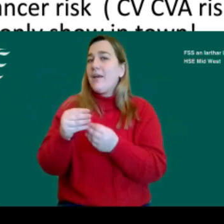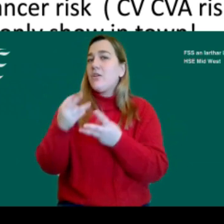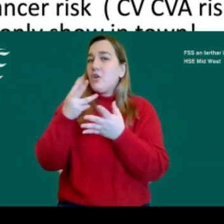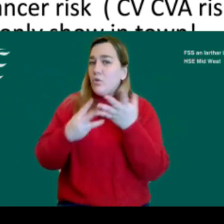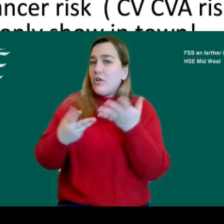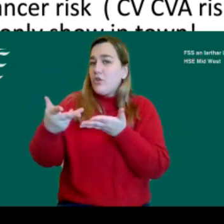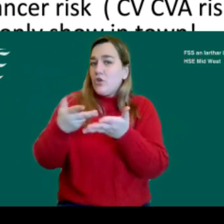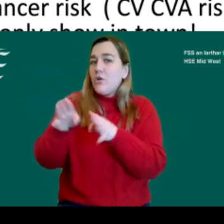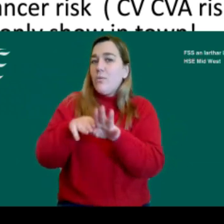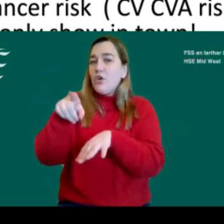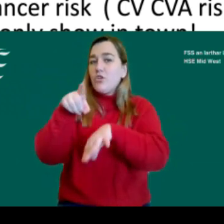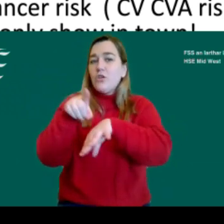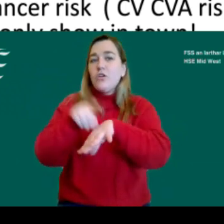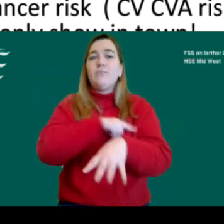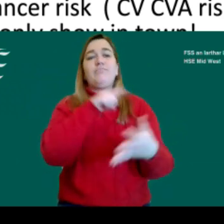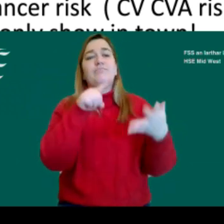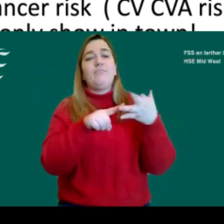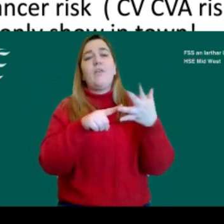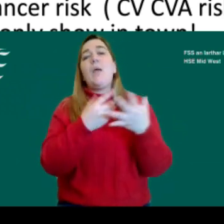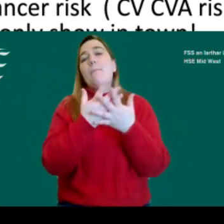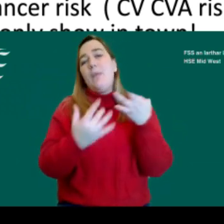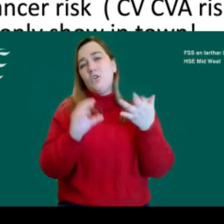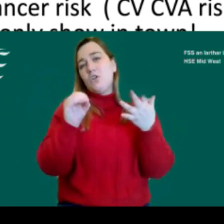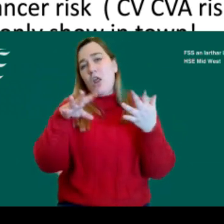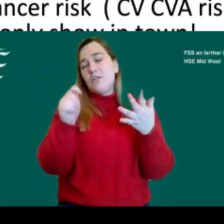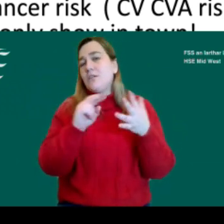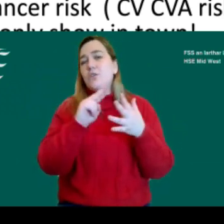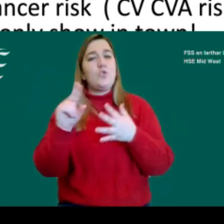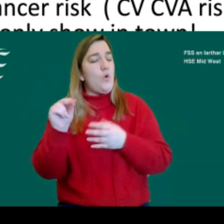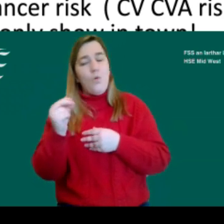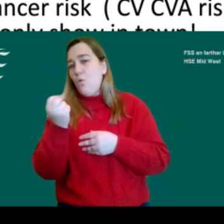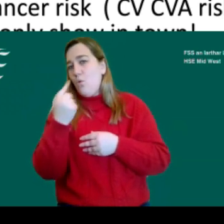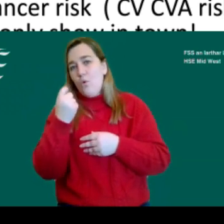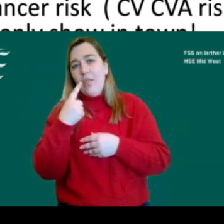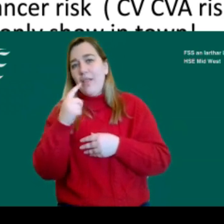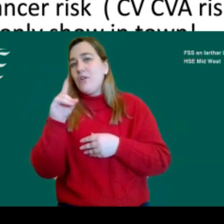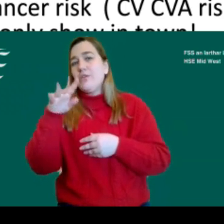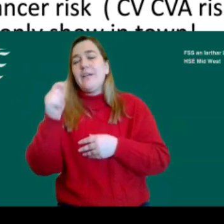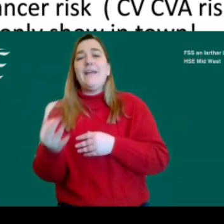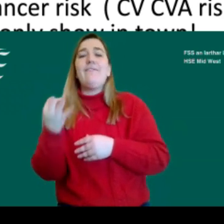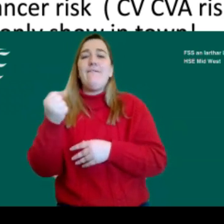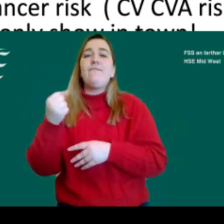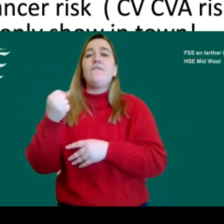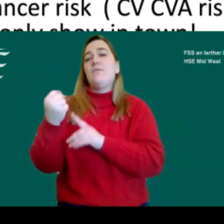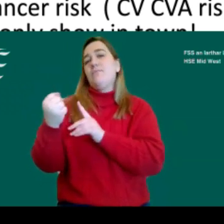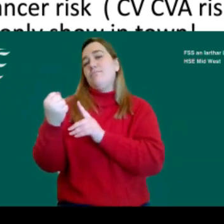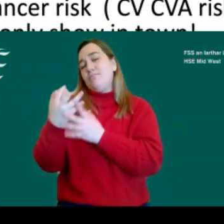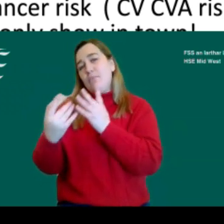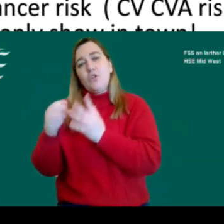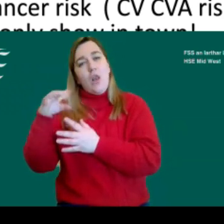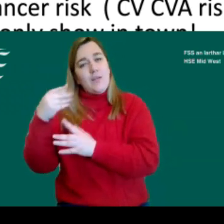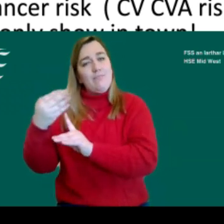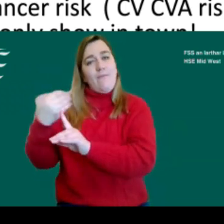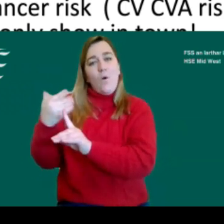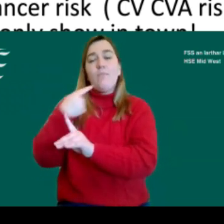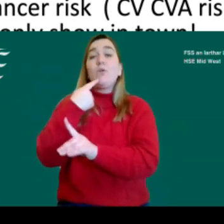that have had blood clots before, but loads and loads of research has been done that it's very safe to give it through the skin. So the pill, patch and gel, even if you've had a blood clot.